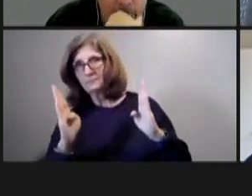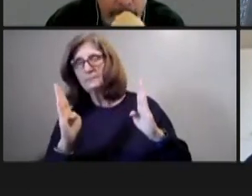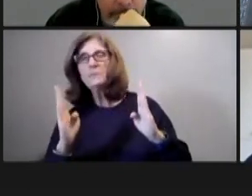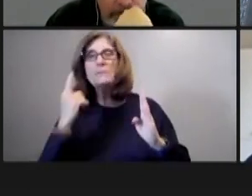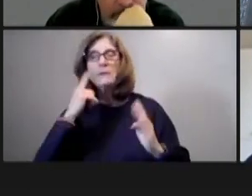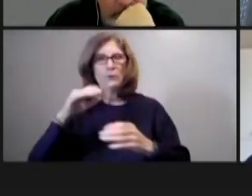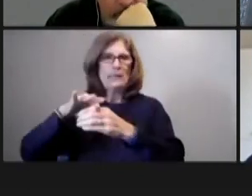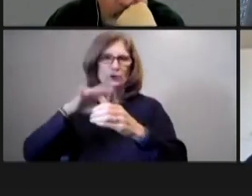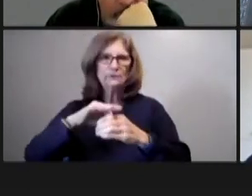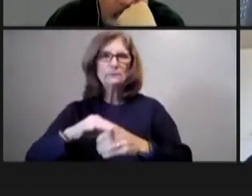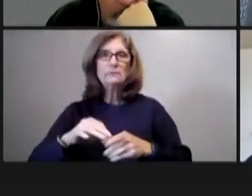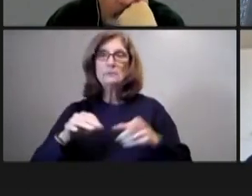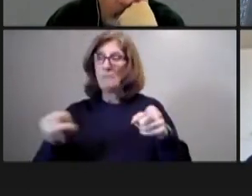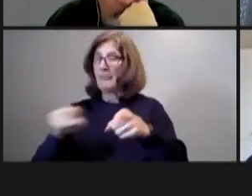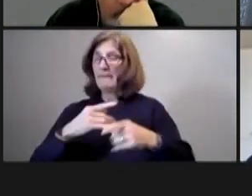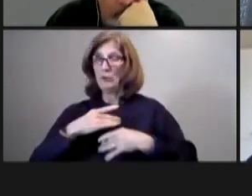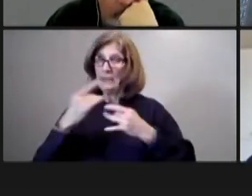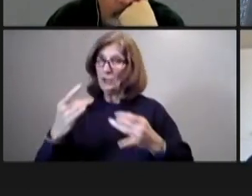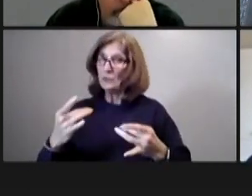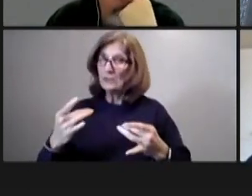you are interested in